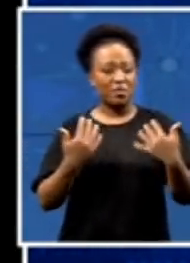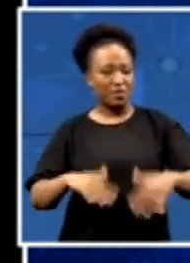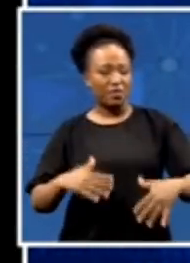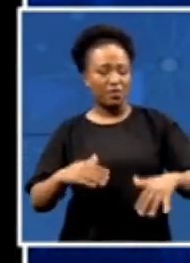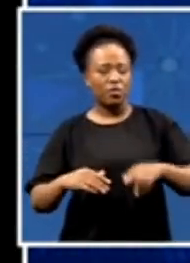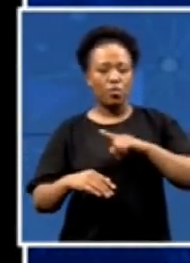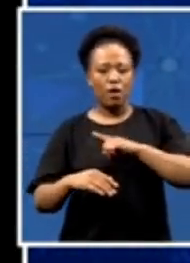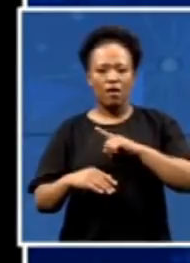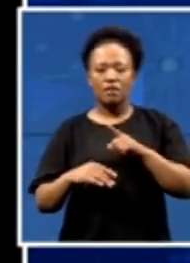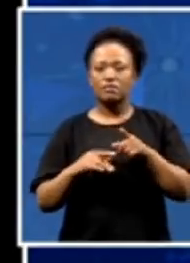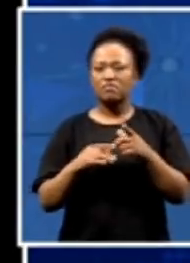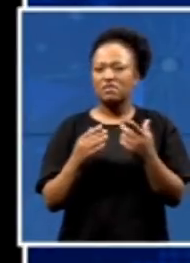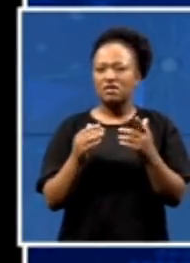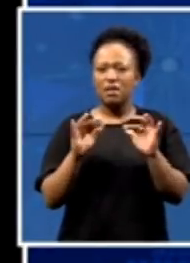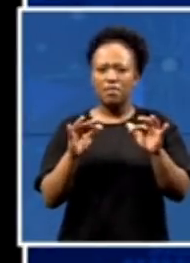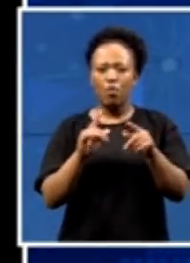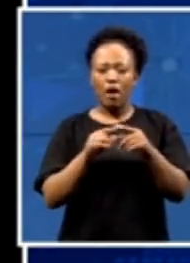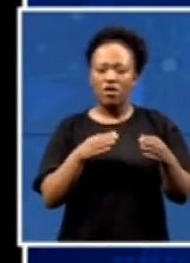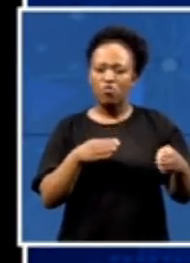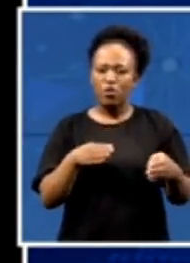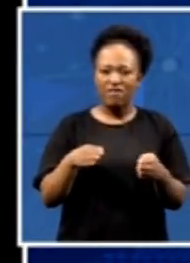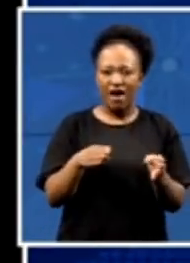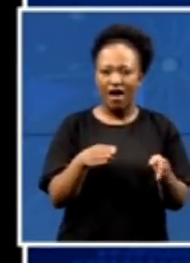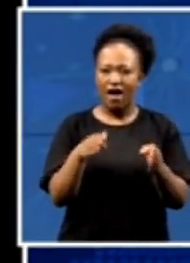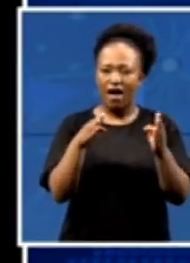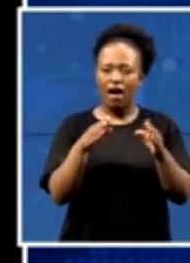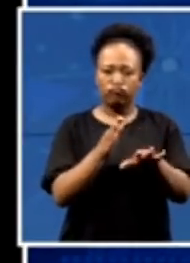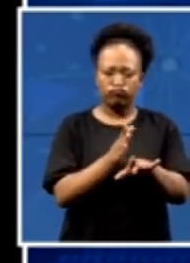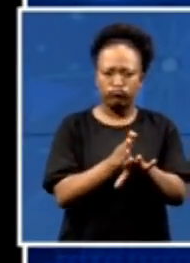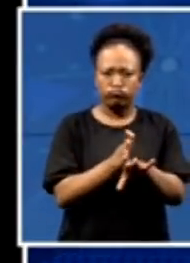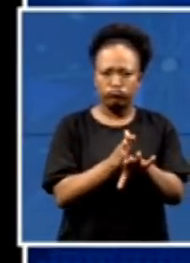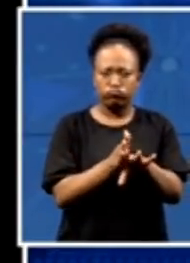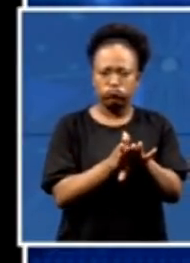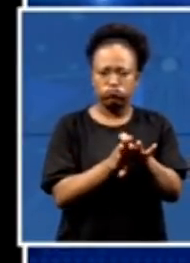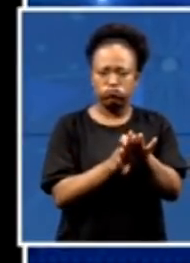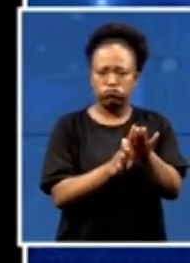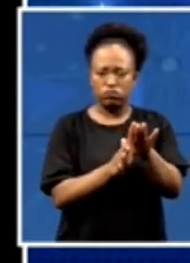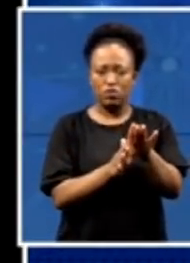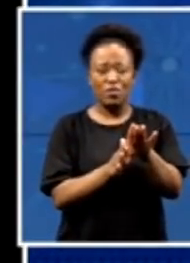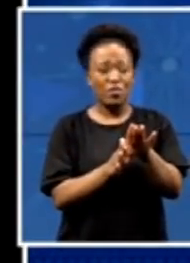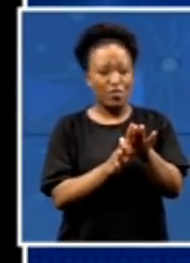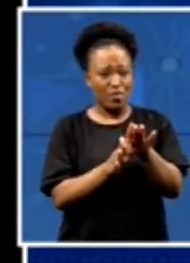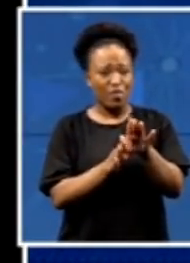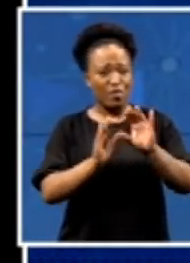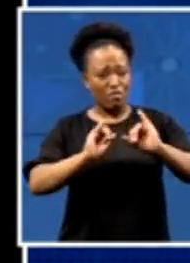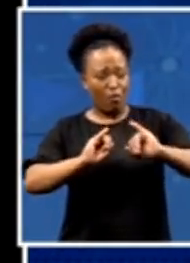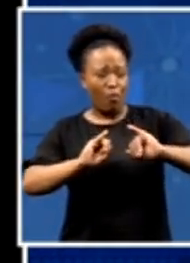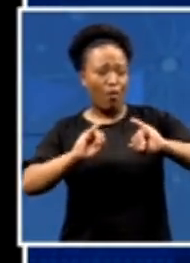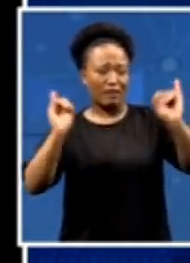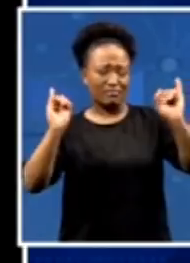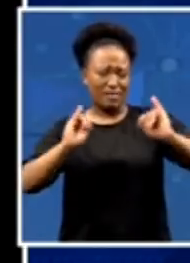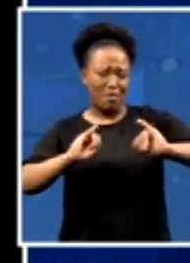rivers, the river mouths are also, experiencing the worst case scenarios. Even here at